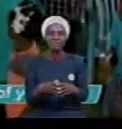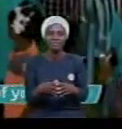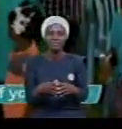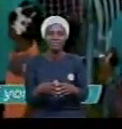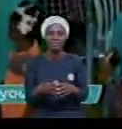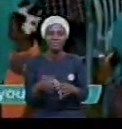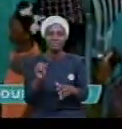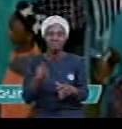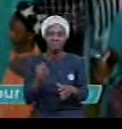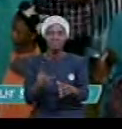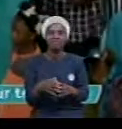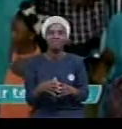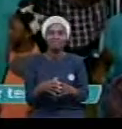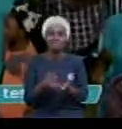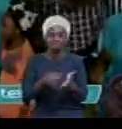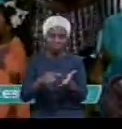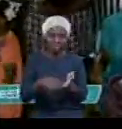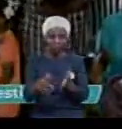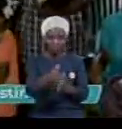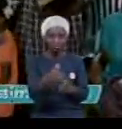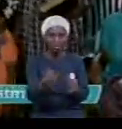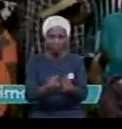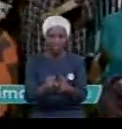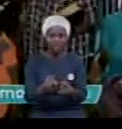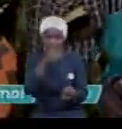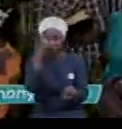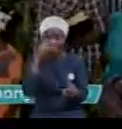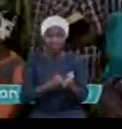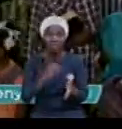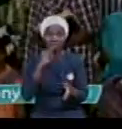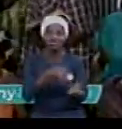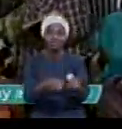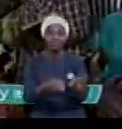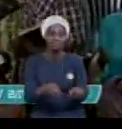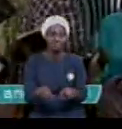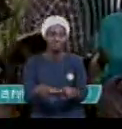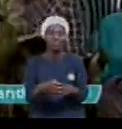Yes, check your own too, because it is done.